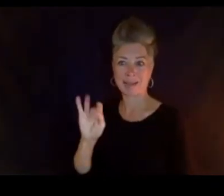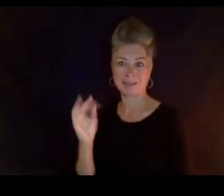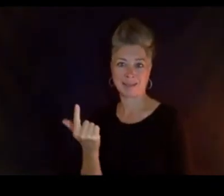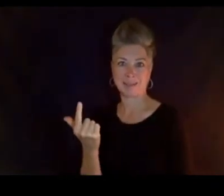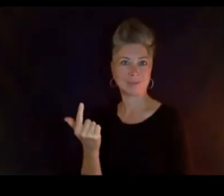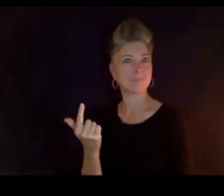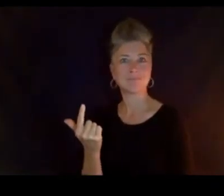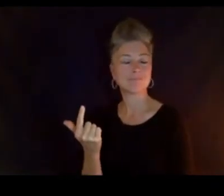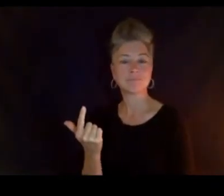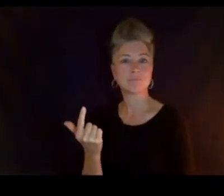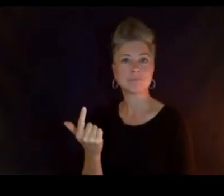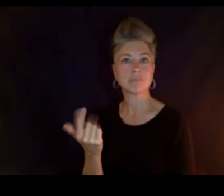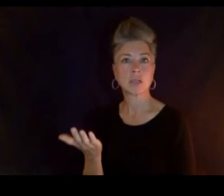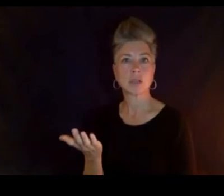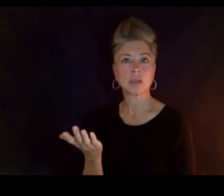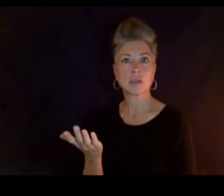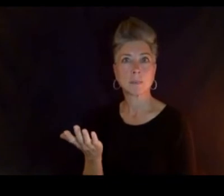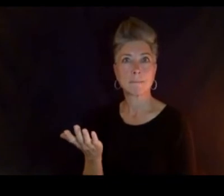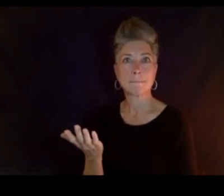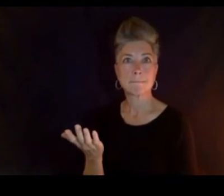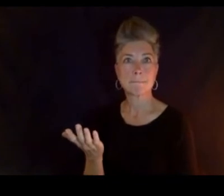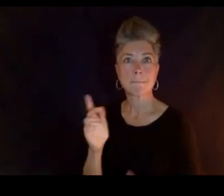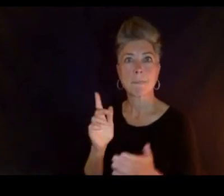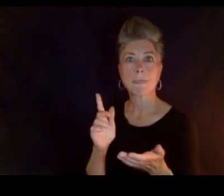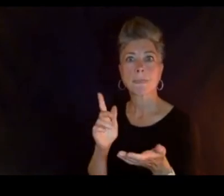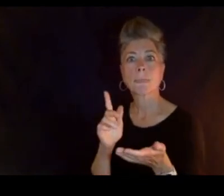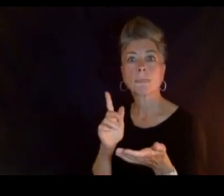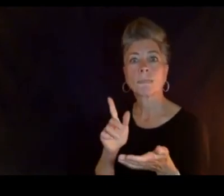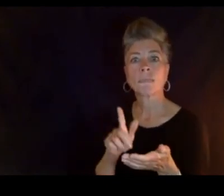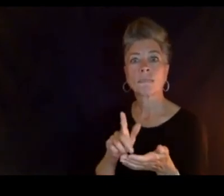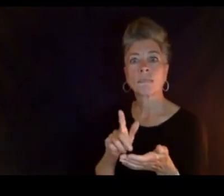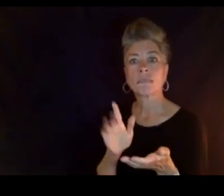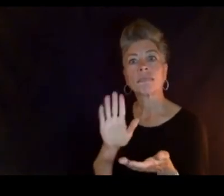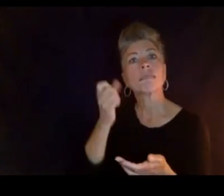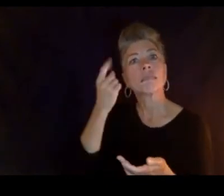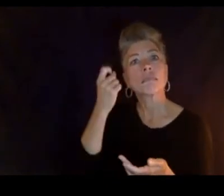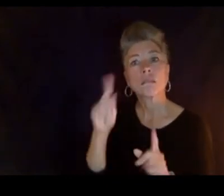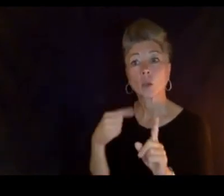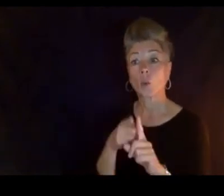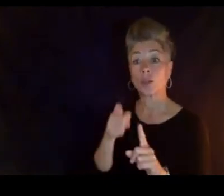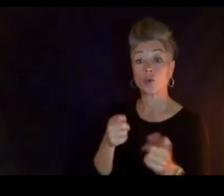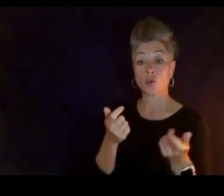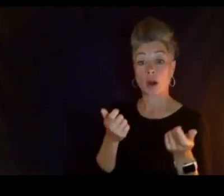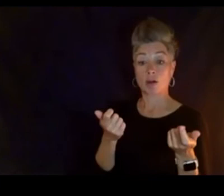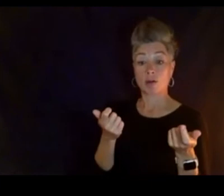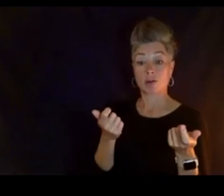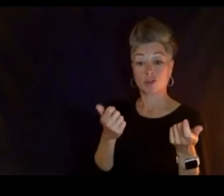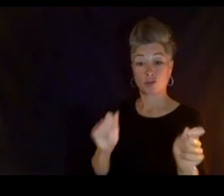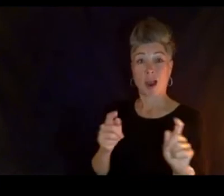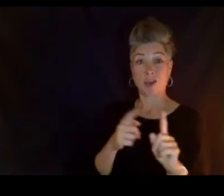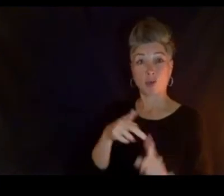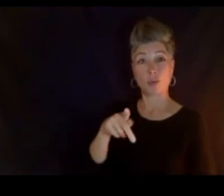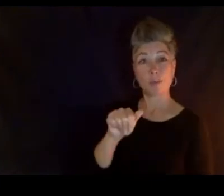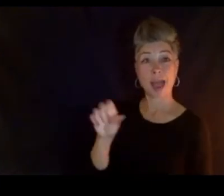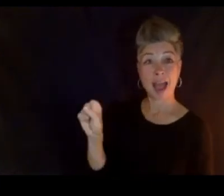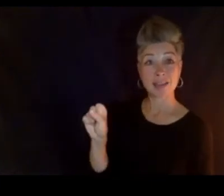big thing about it is when you are in a passable state, a lot of times the danger switches,